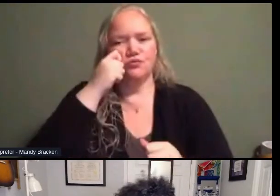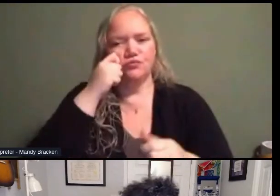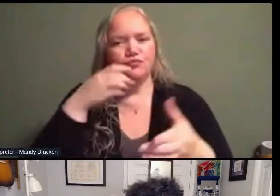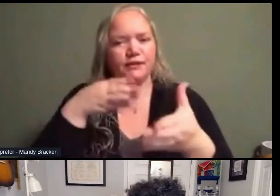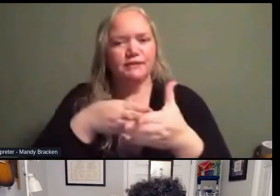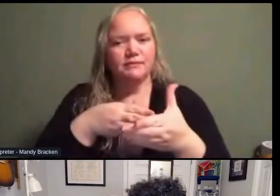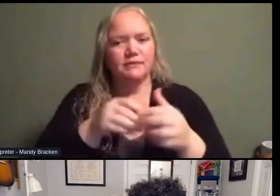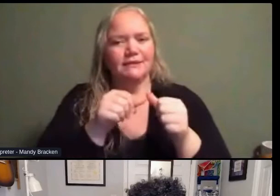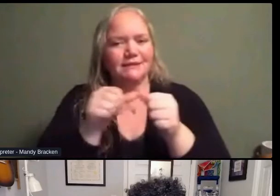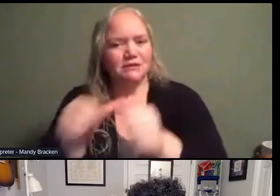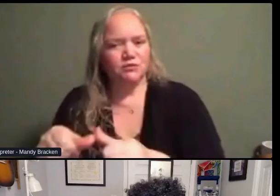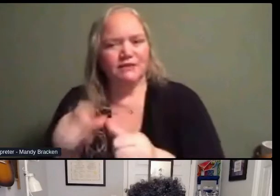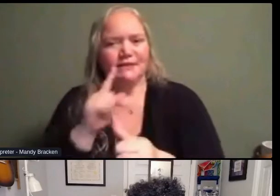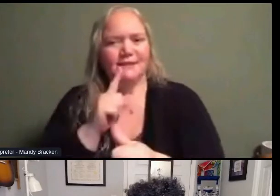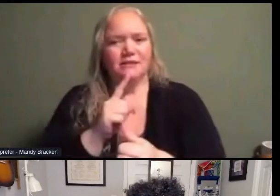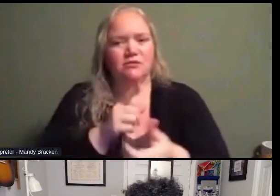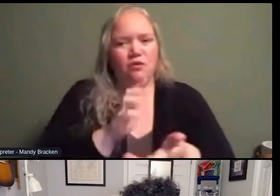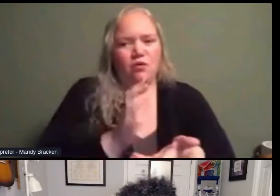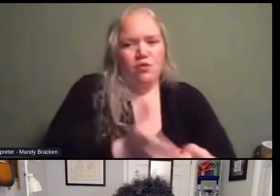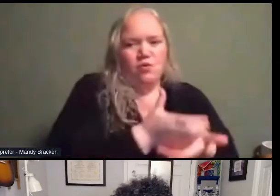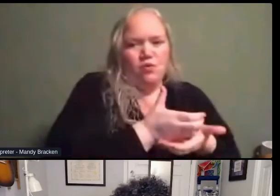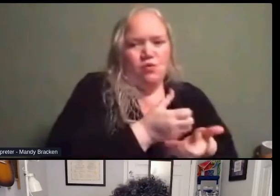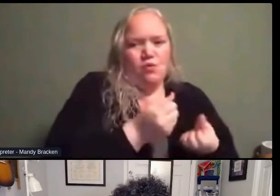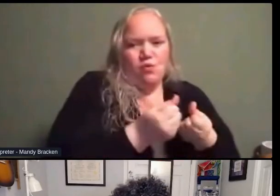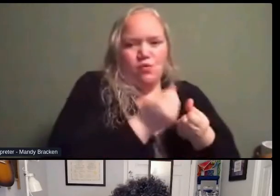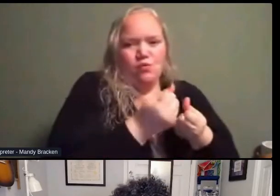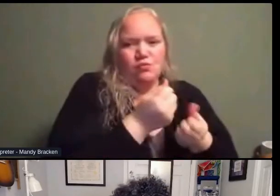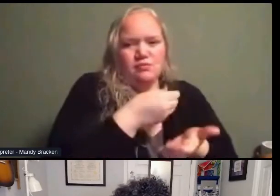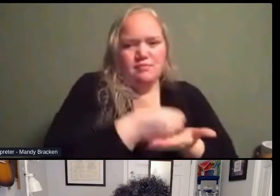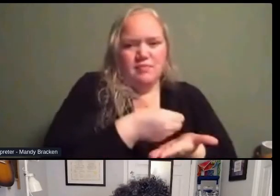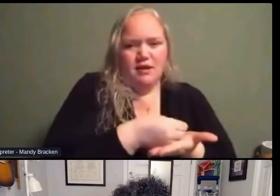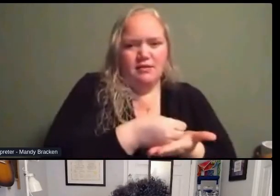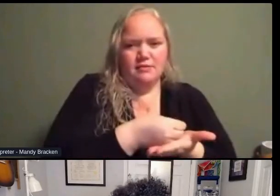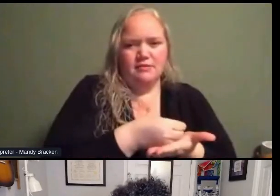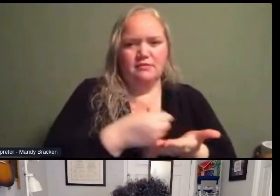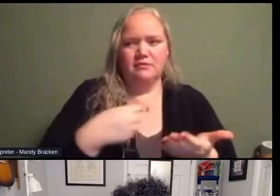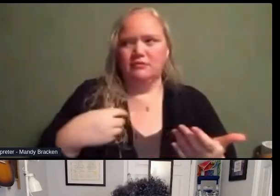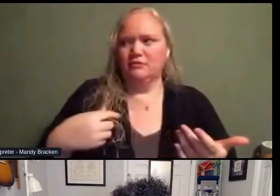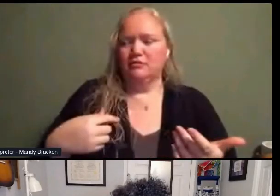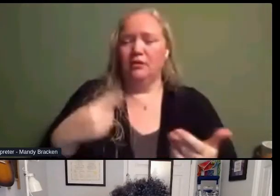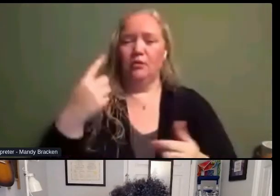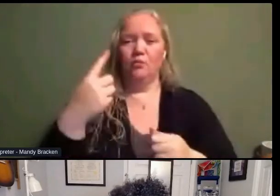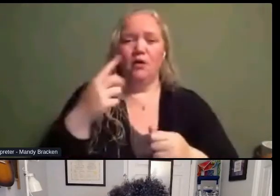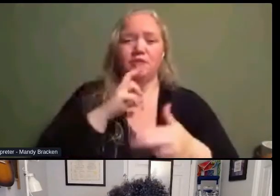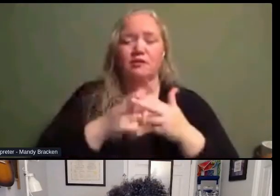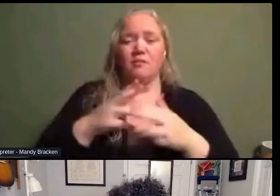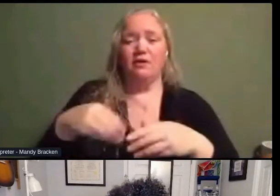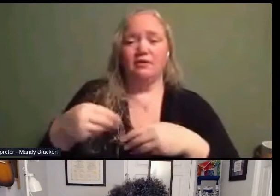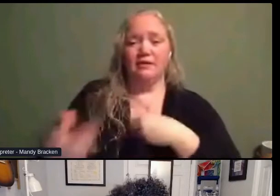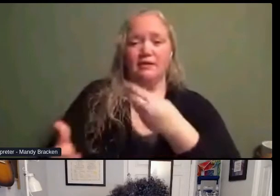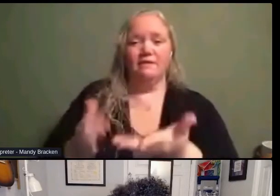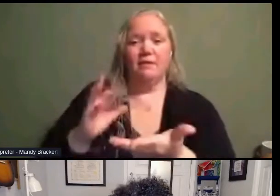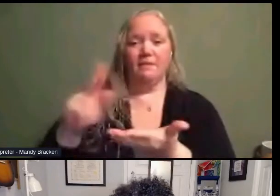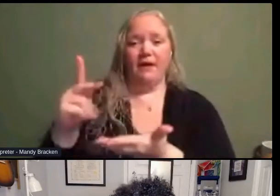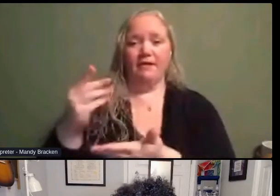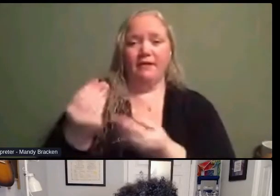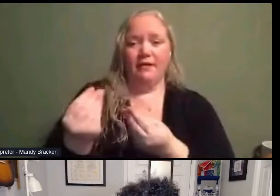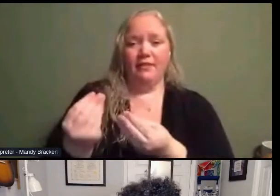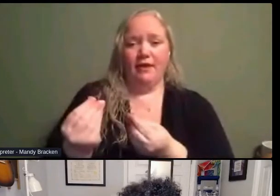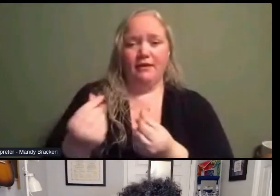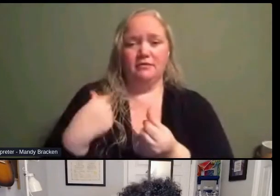we're commanded to give back any land that we've acquired in the last 7 years, I think this is a perfect moment to take on and